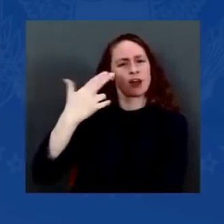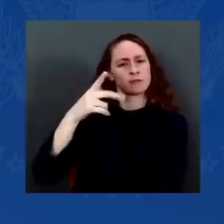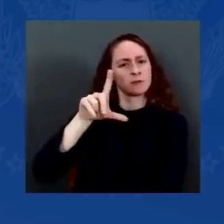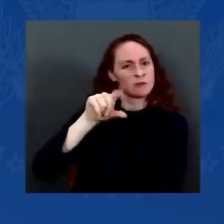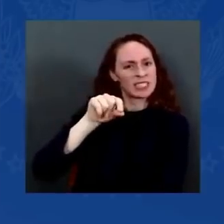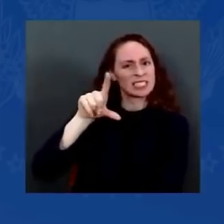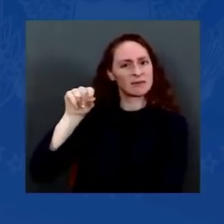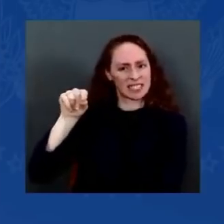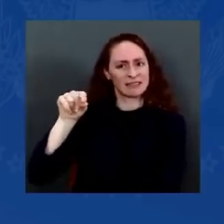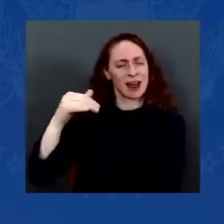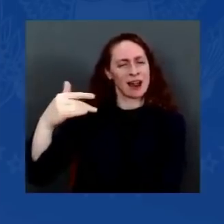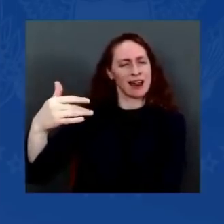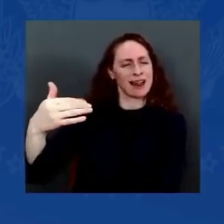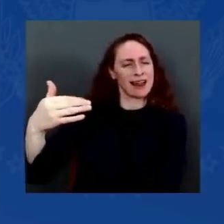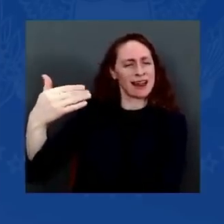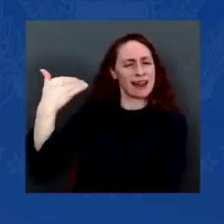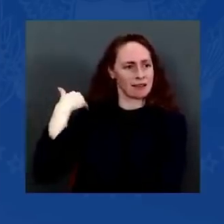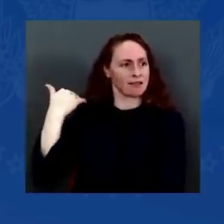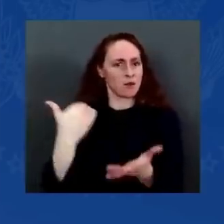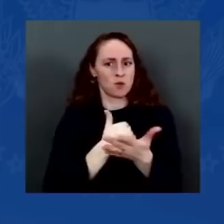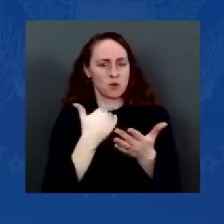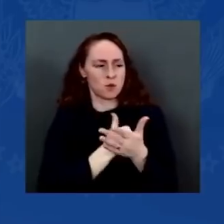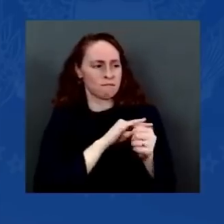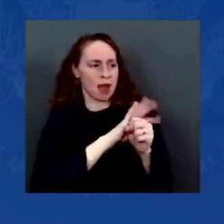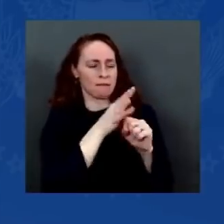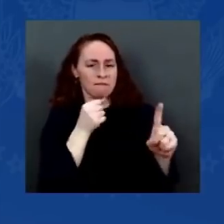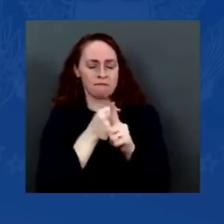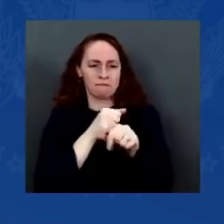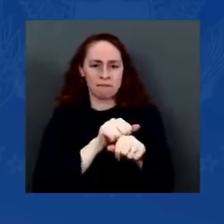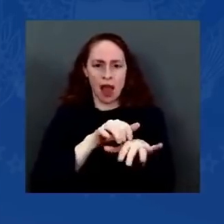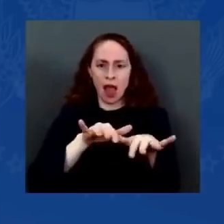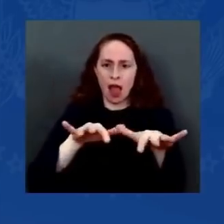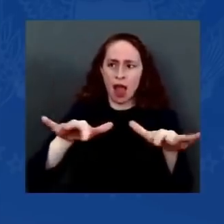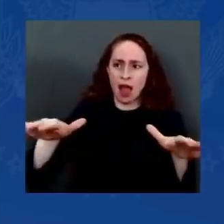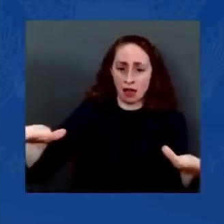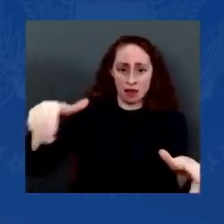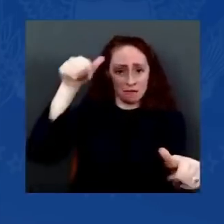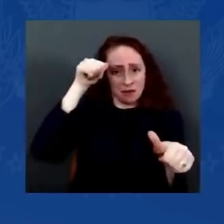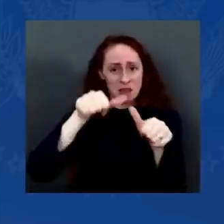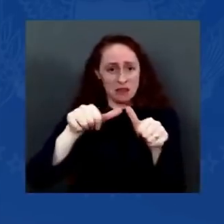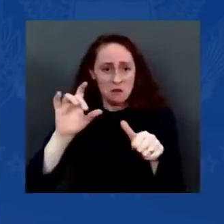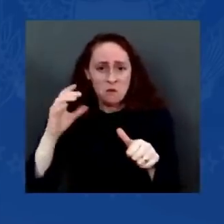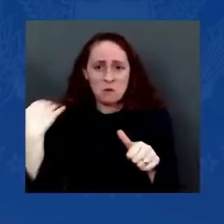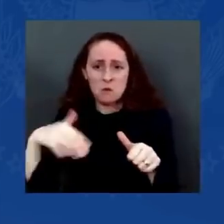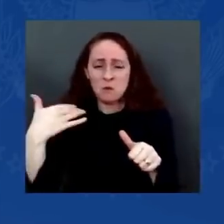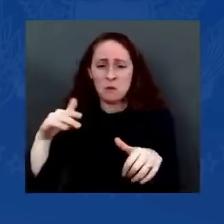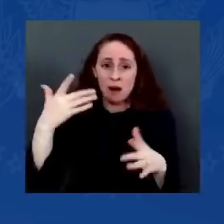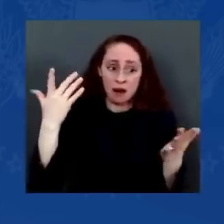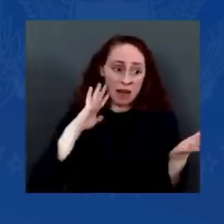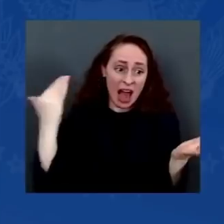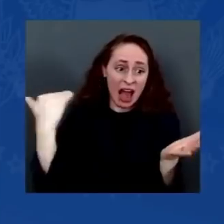absolutely no. No. Here are three big differences between then and now.